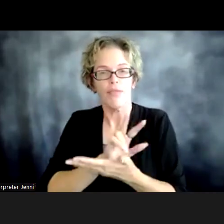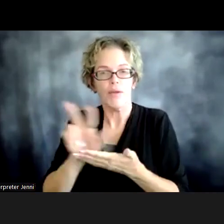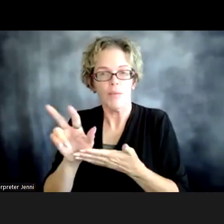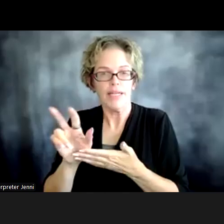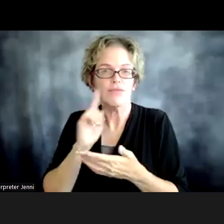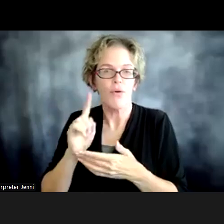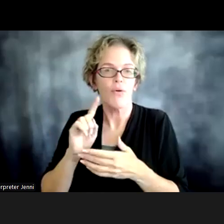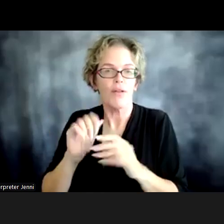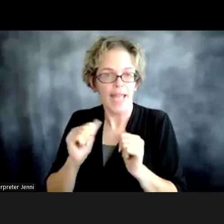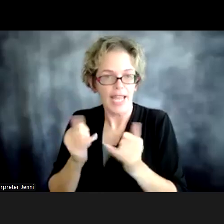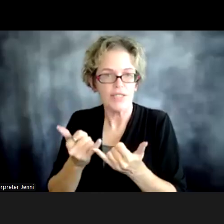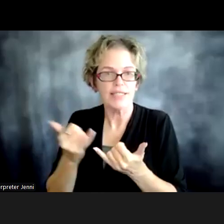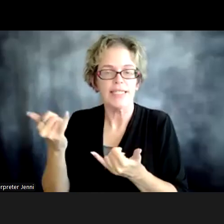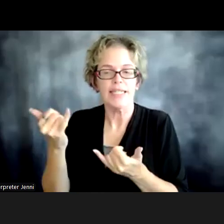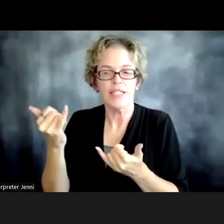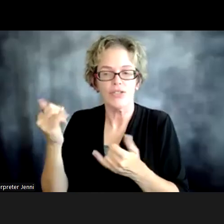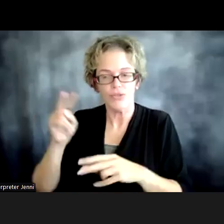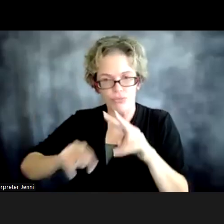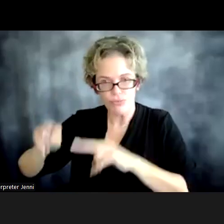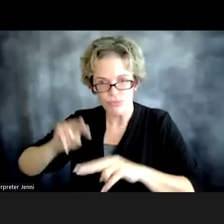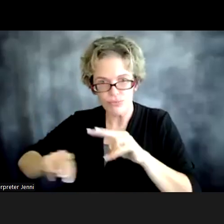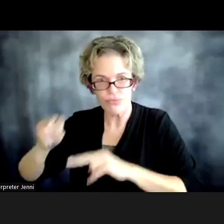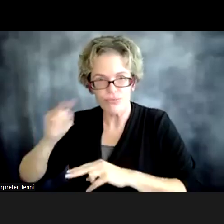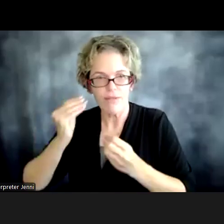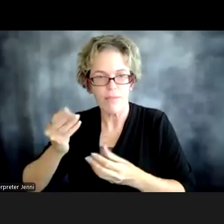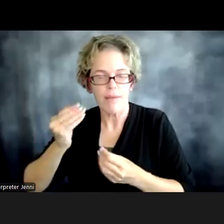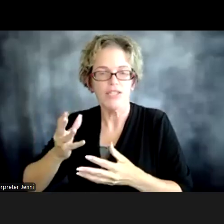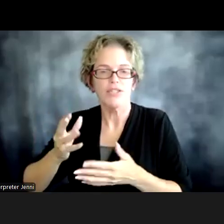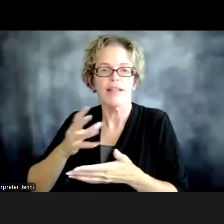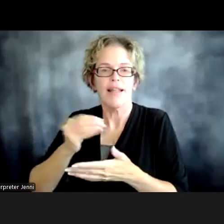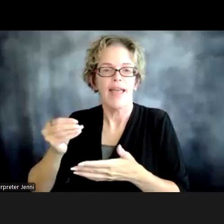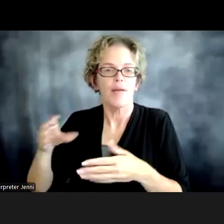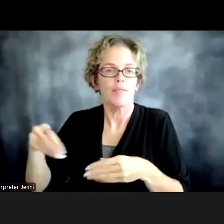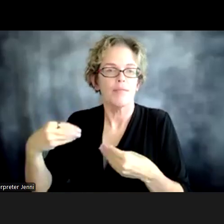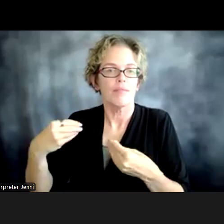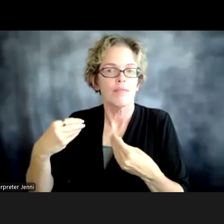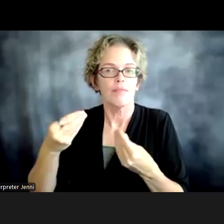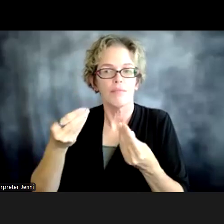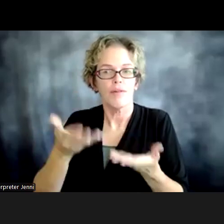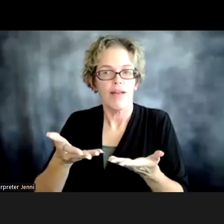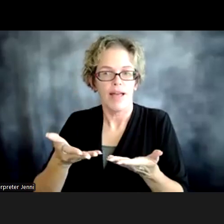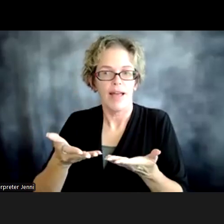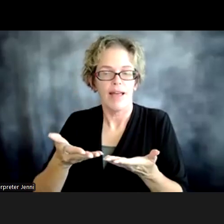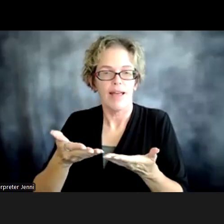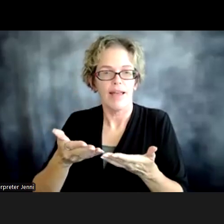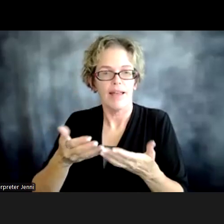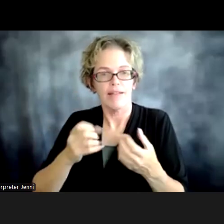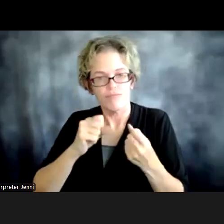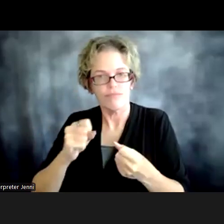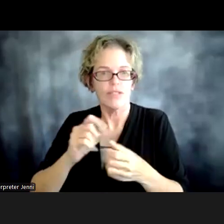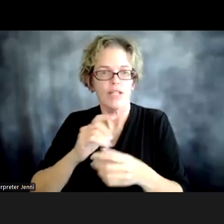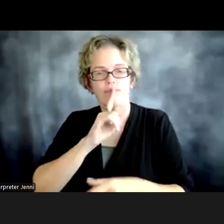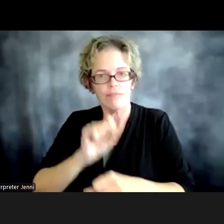incorporate this information and provide sort of a solidified option as we move